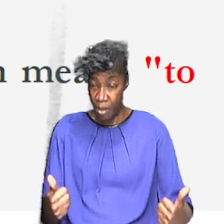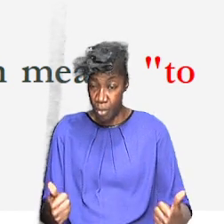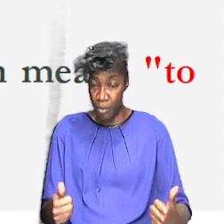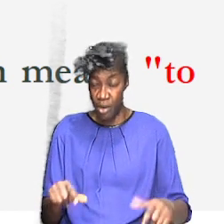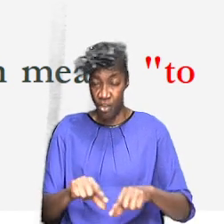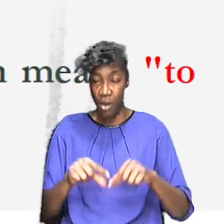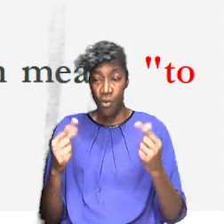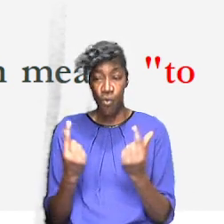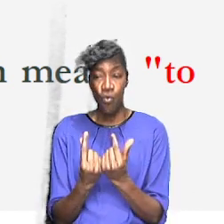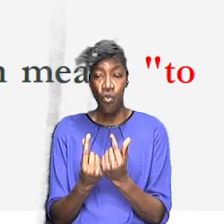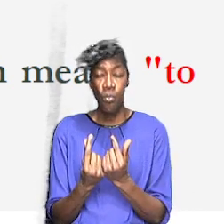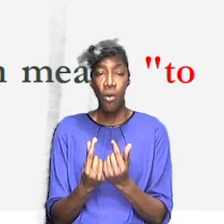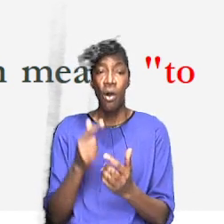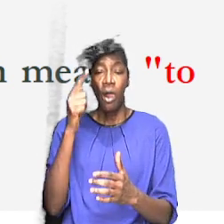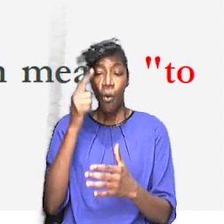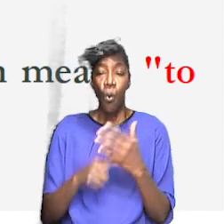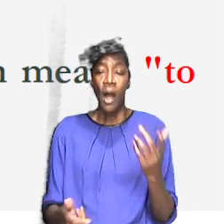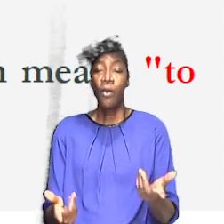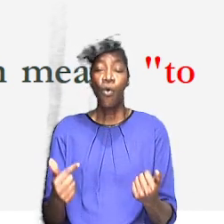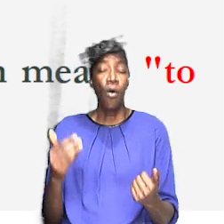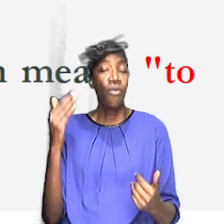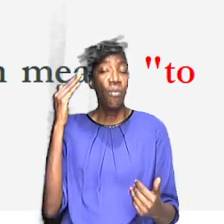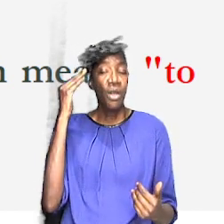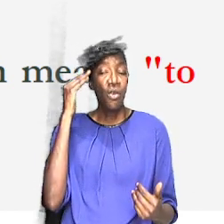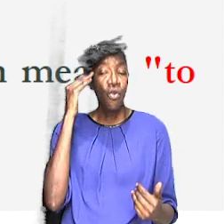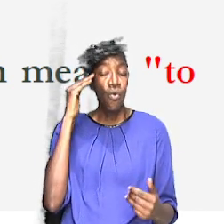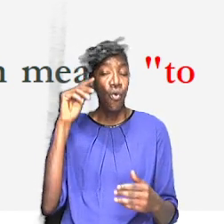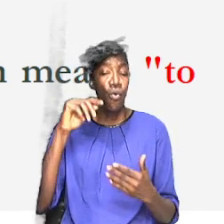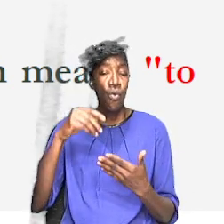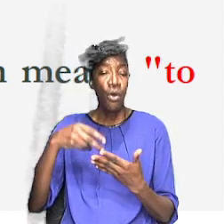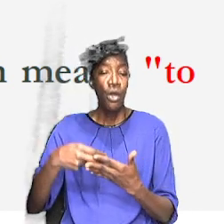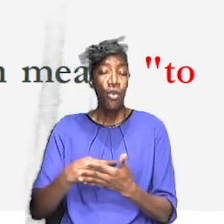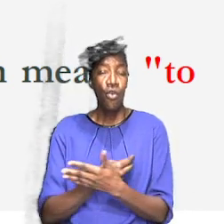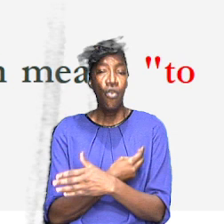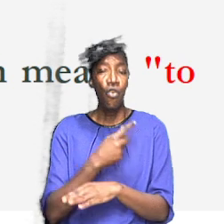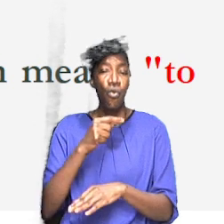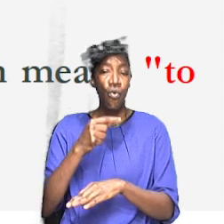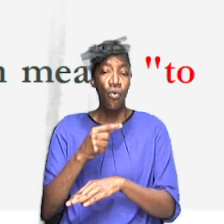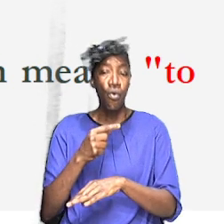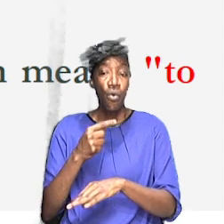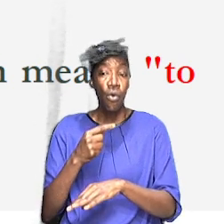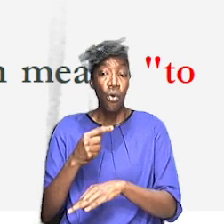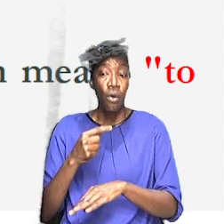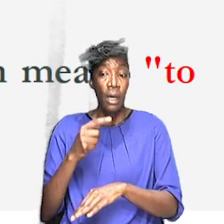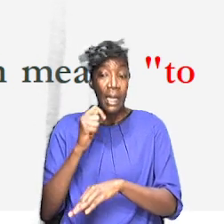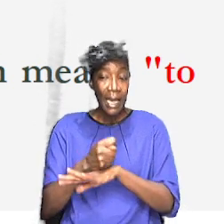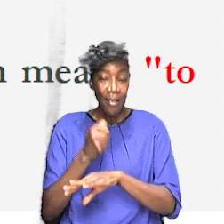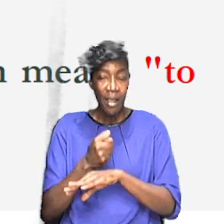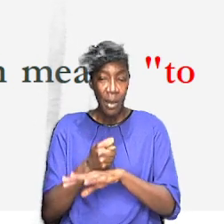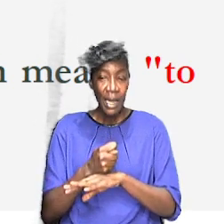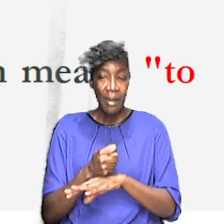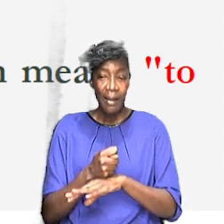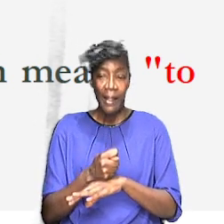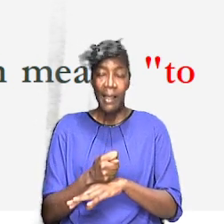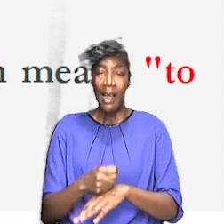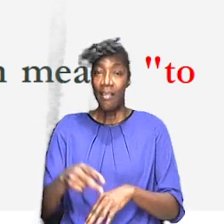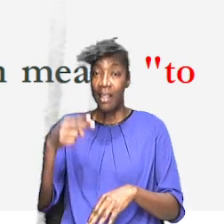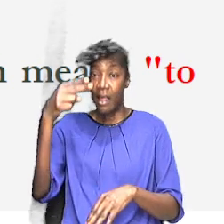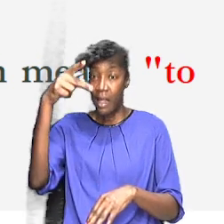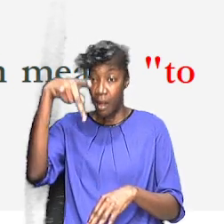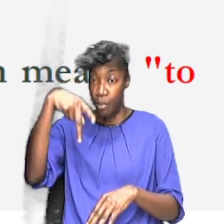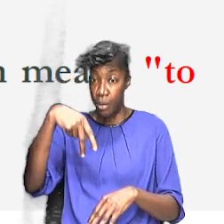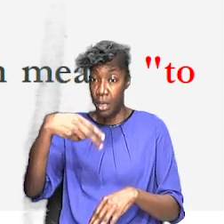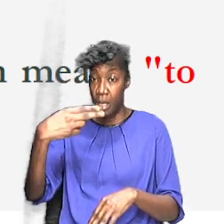amen, is what came to be known in the New Testament as the Pharisees. Amen. That was a group that decided they're going to separate themselves